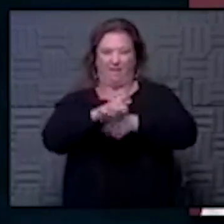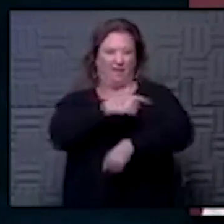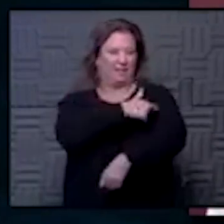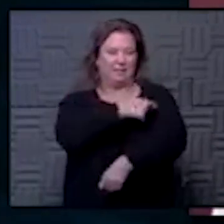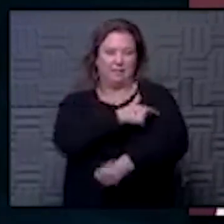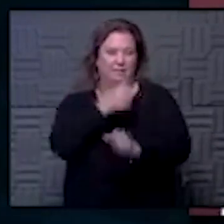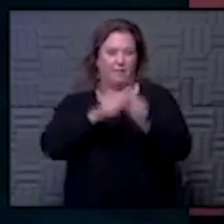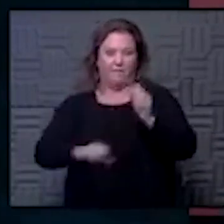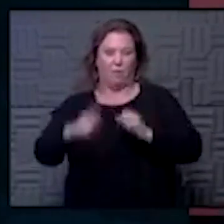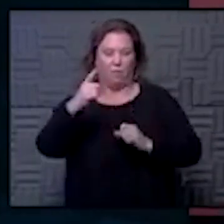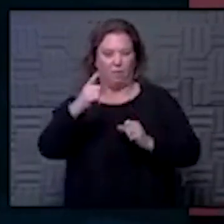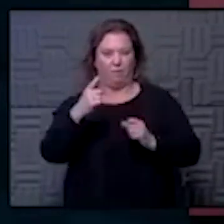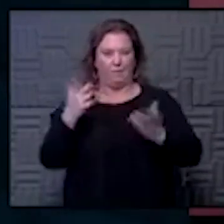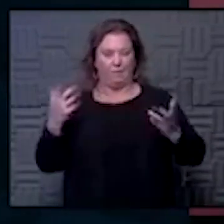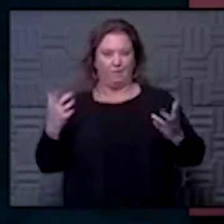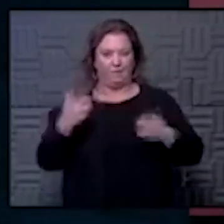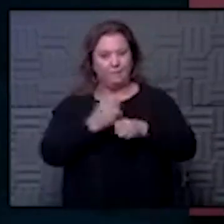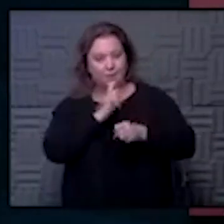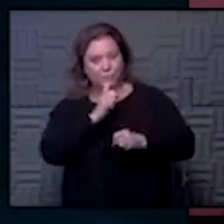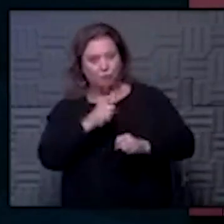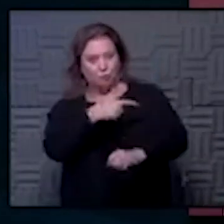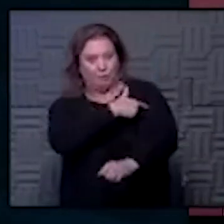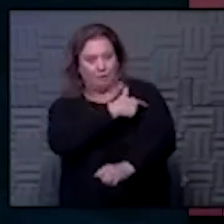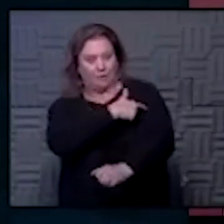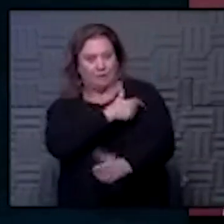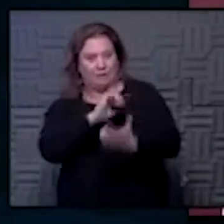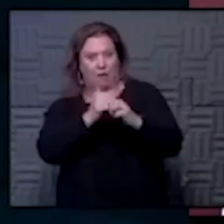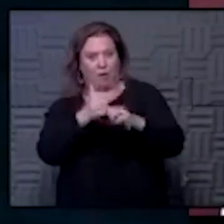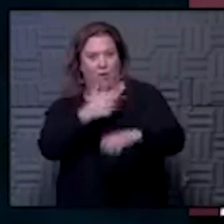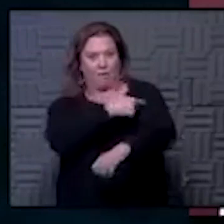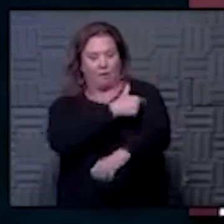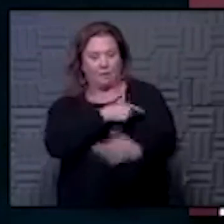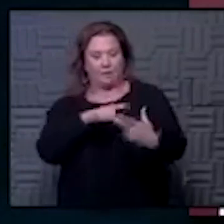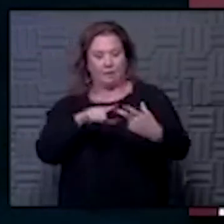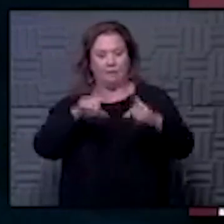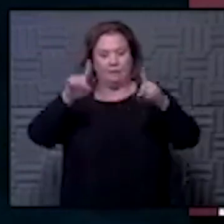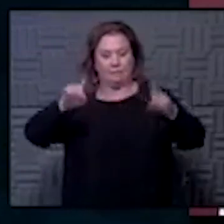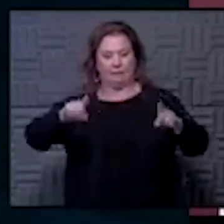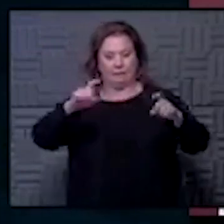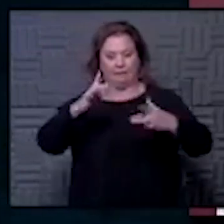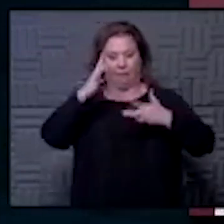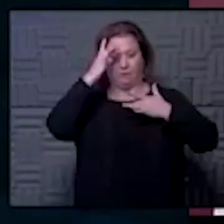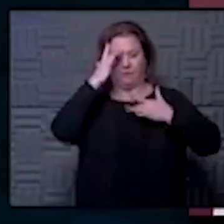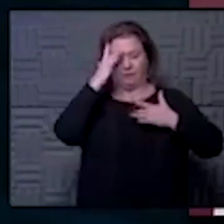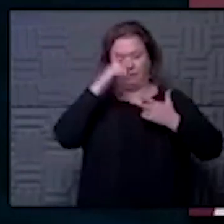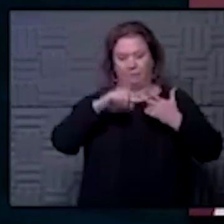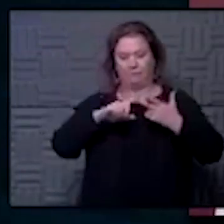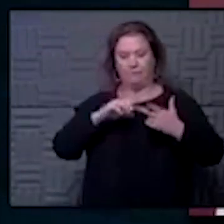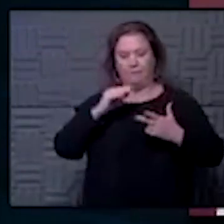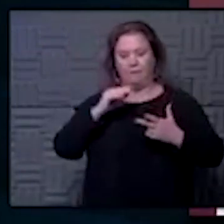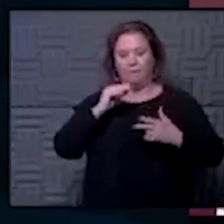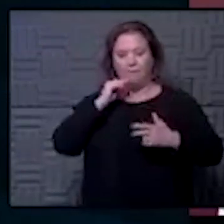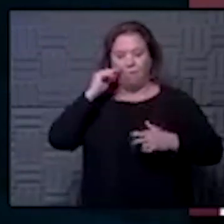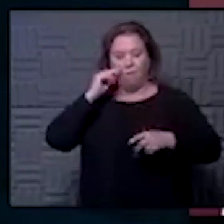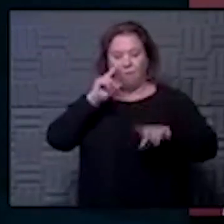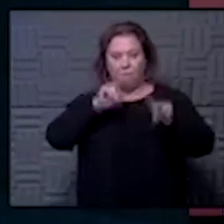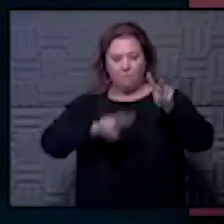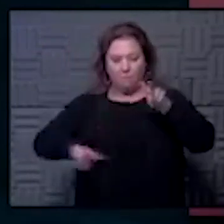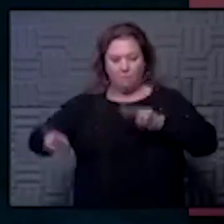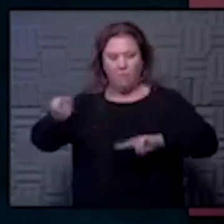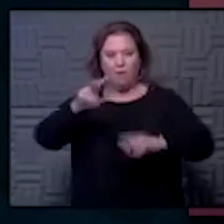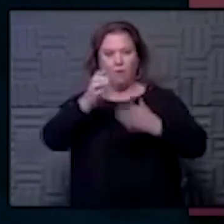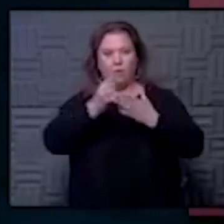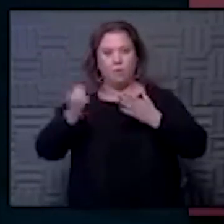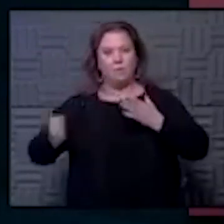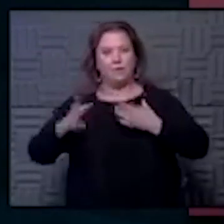vaccines for everybody, making one way to make sure you get a vaccine, you can get tested if you get sick, you get home monitoring equipment, is to